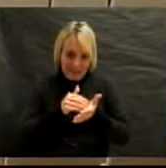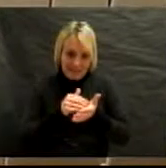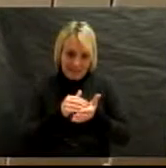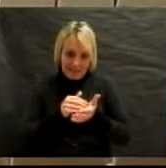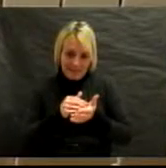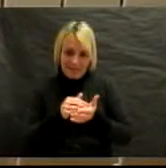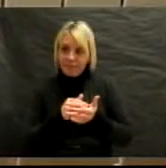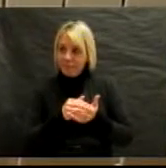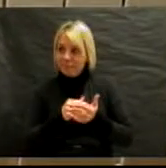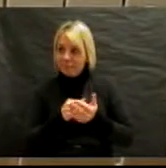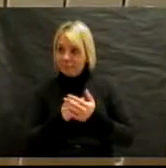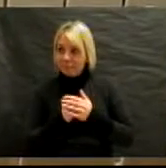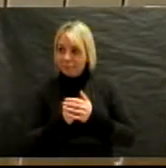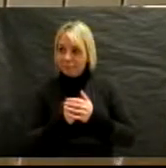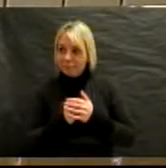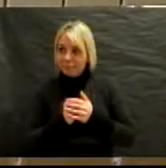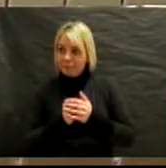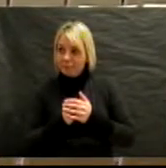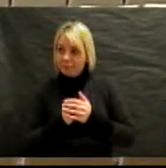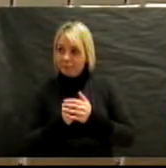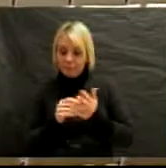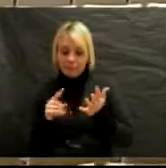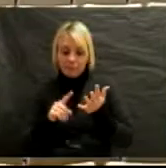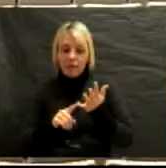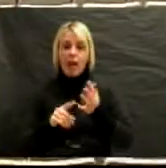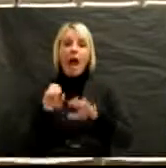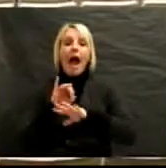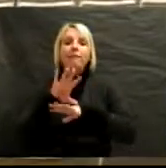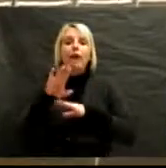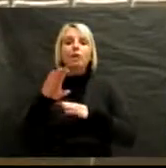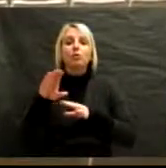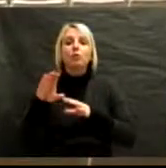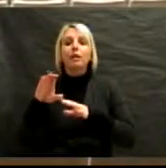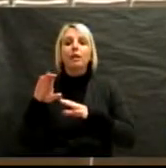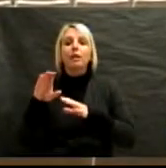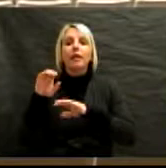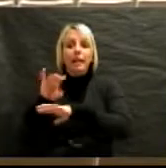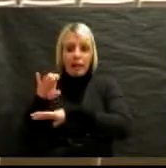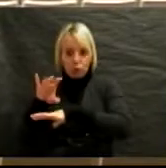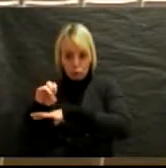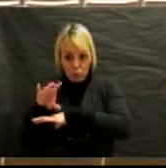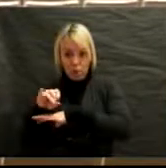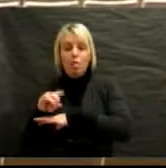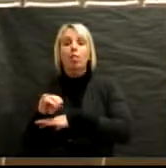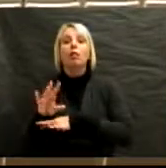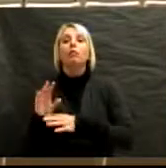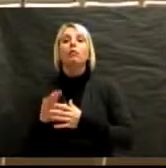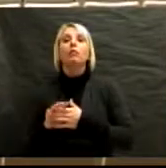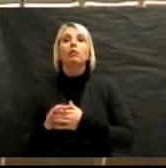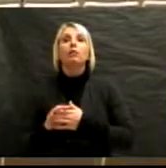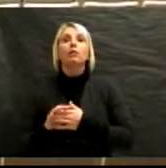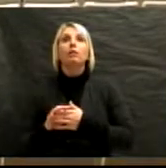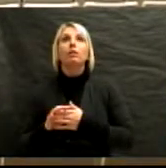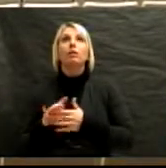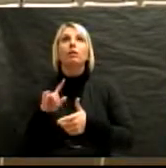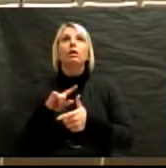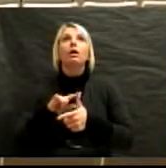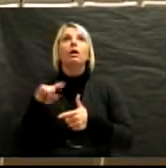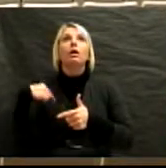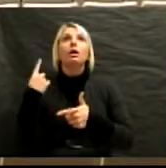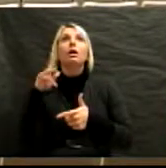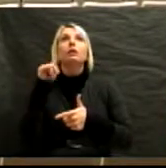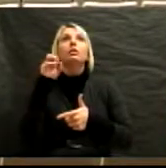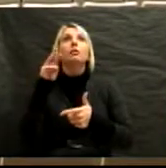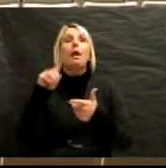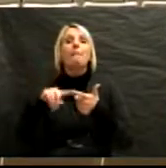Advisory Council for Community Ed Advisory Council has been Tom and Jerry. Again, Tom expressed his interest